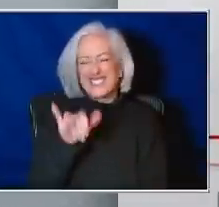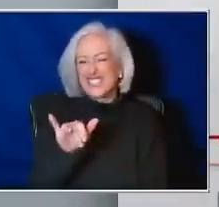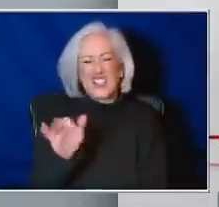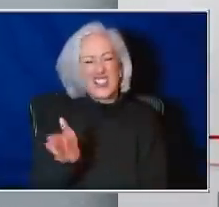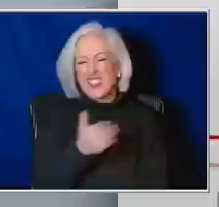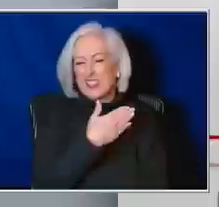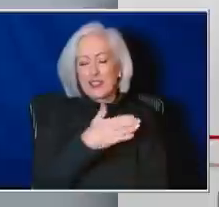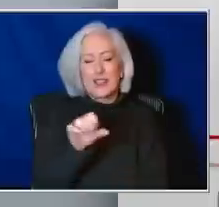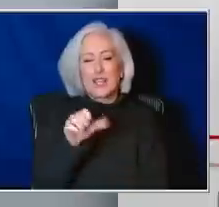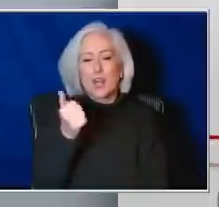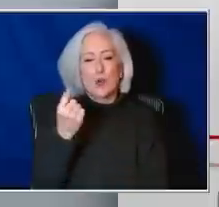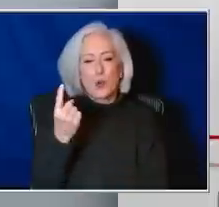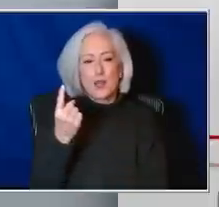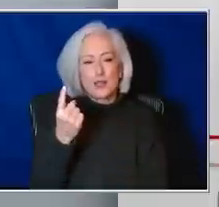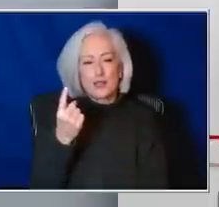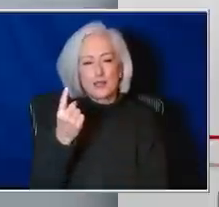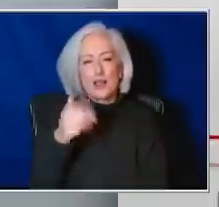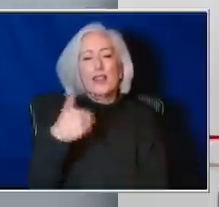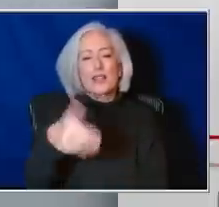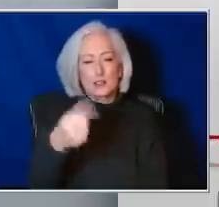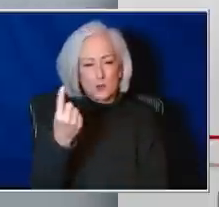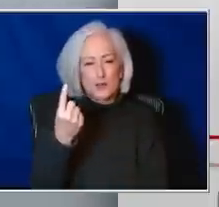it's right with the heat map. If go to the next.